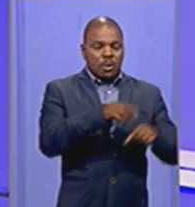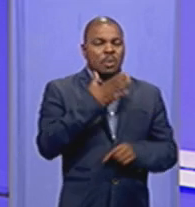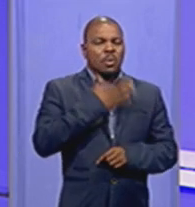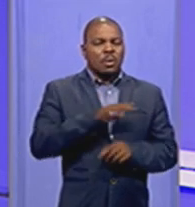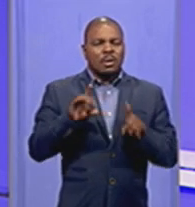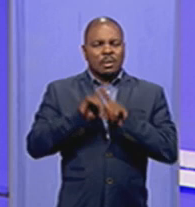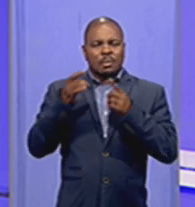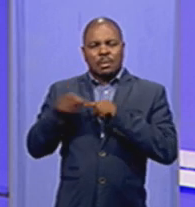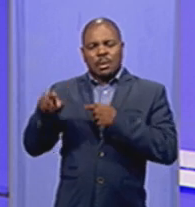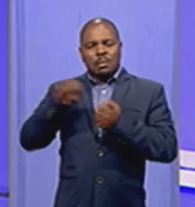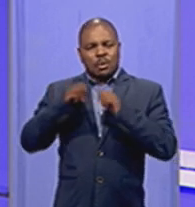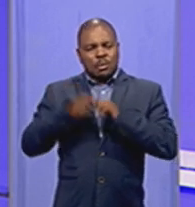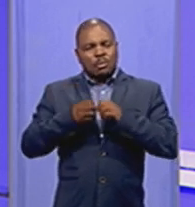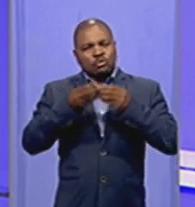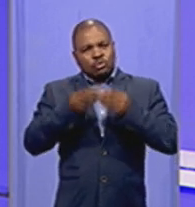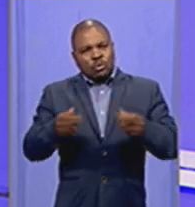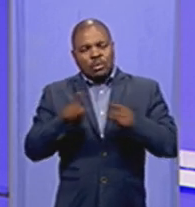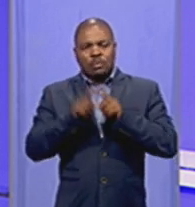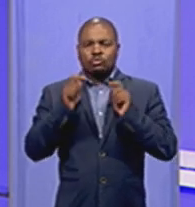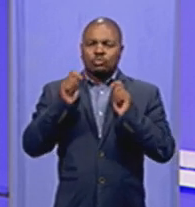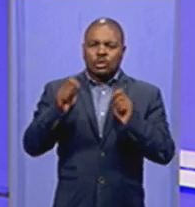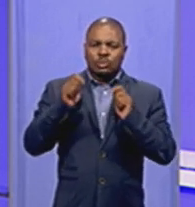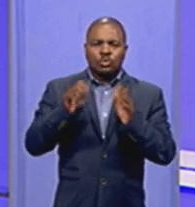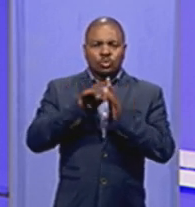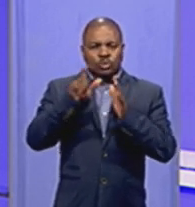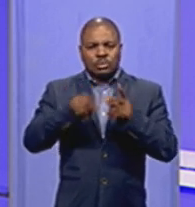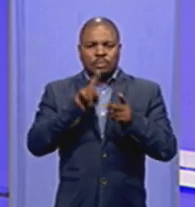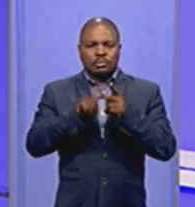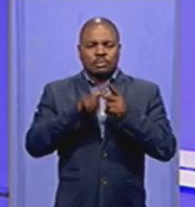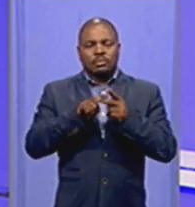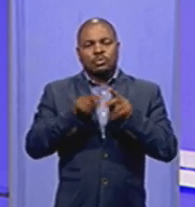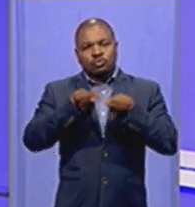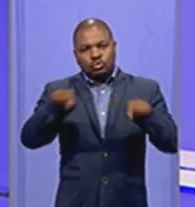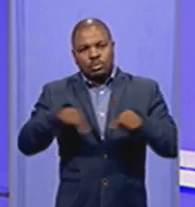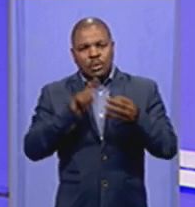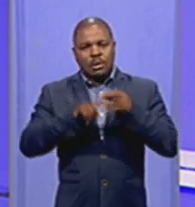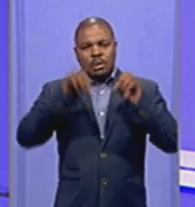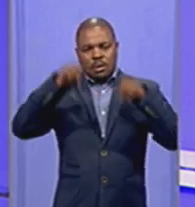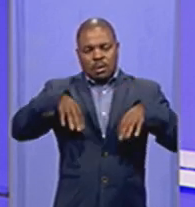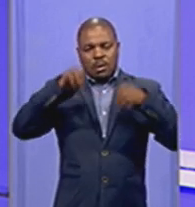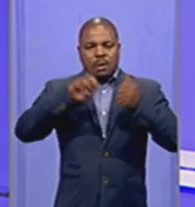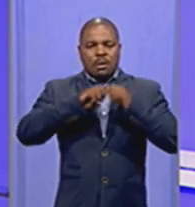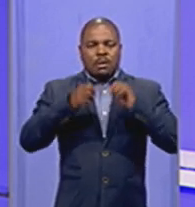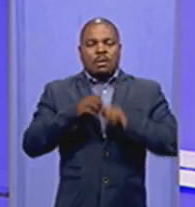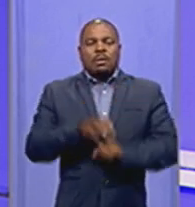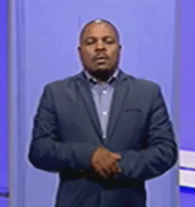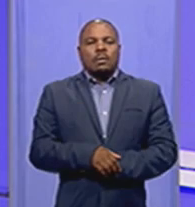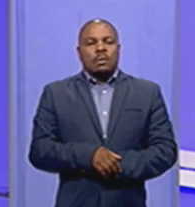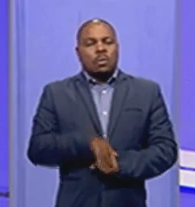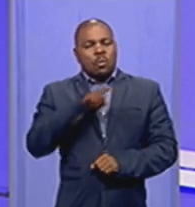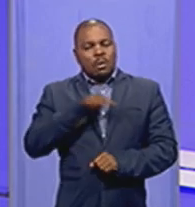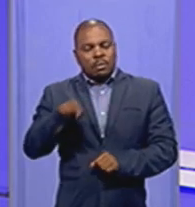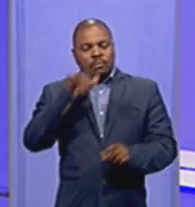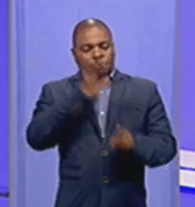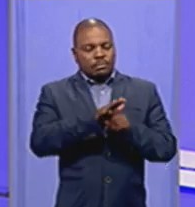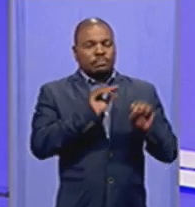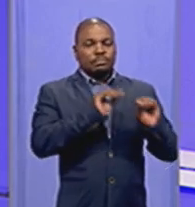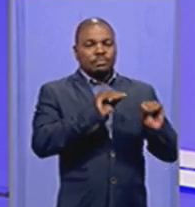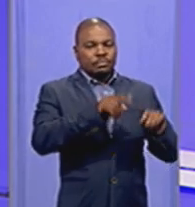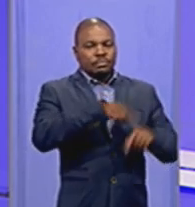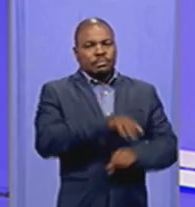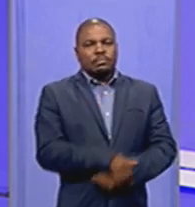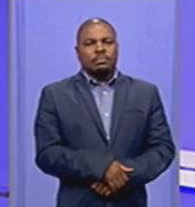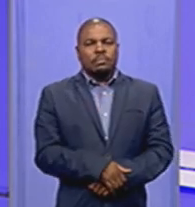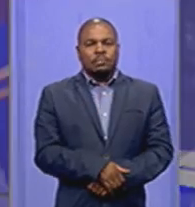le rarolole mathata a gaelwa dipalangwang tsa barutwana, diphaposi le ga wa gafetsa phepelo ya motlakase go sitisang dithuto.